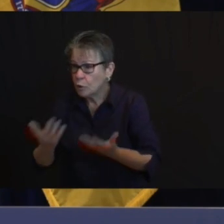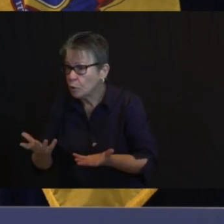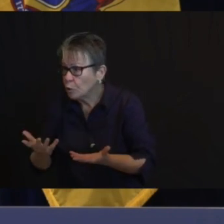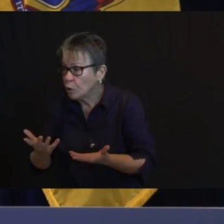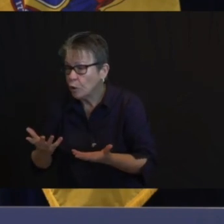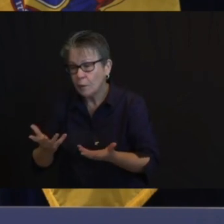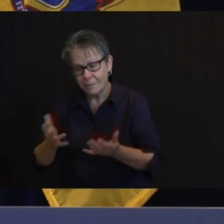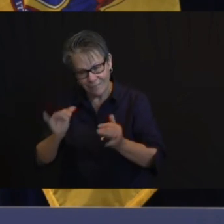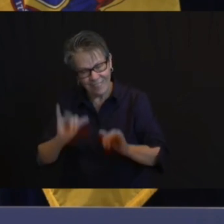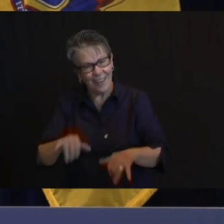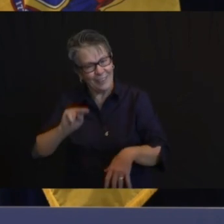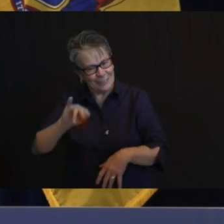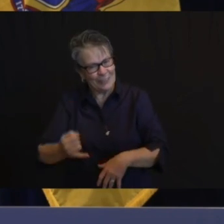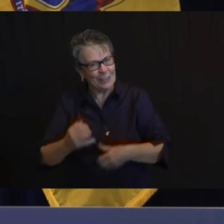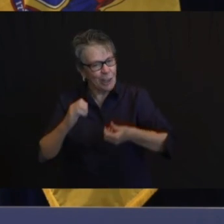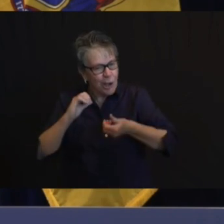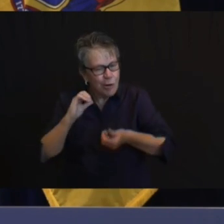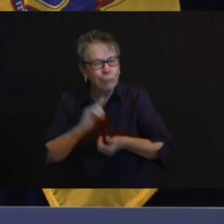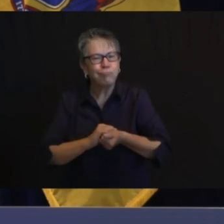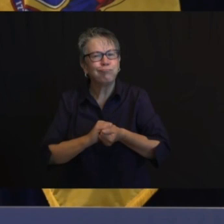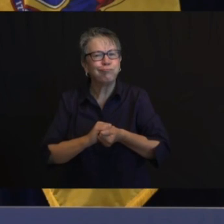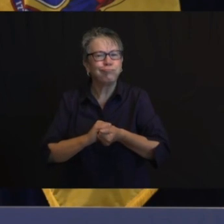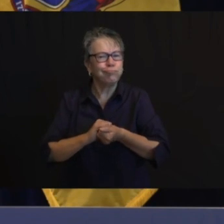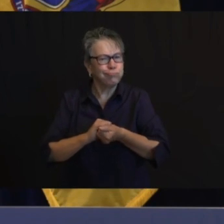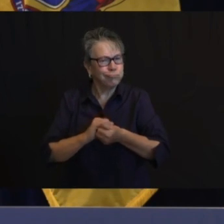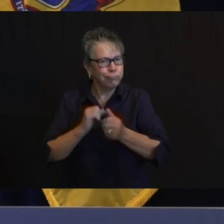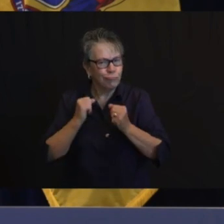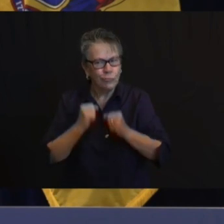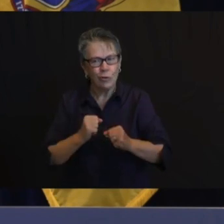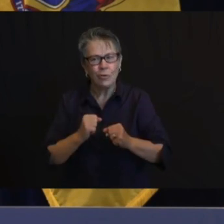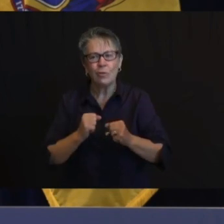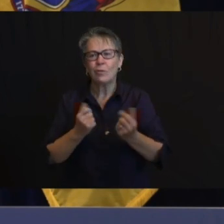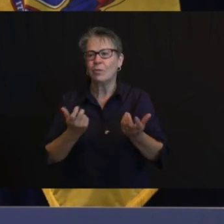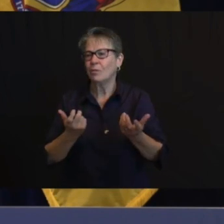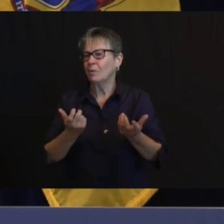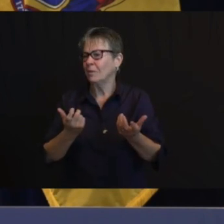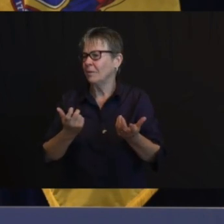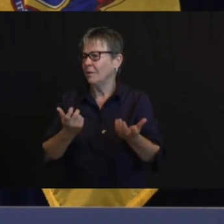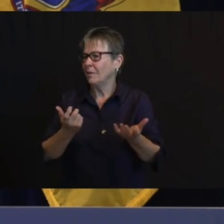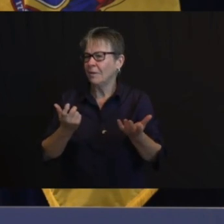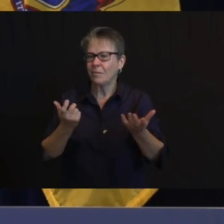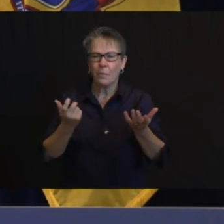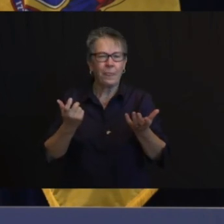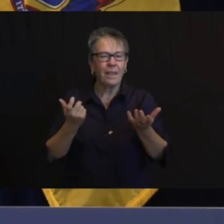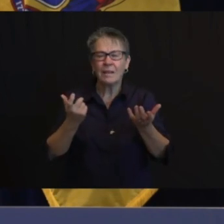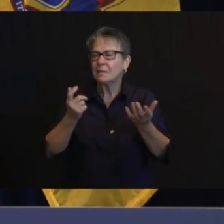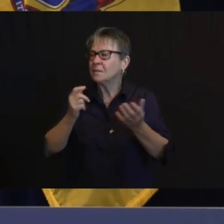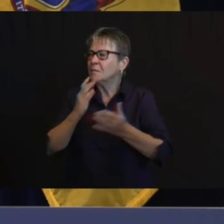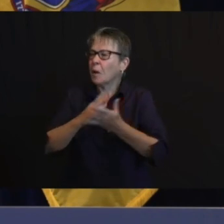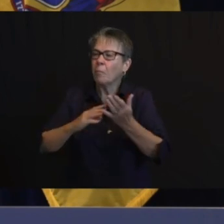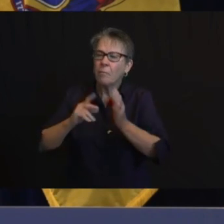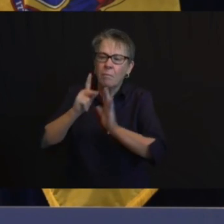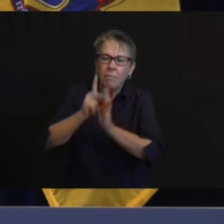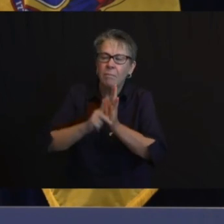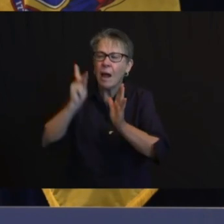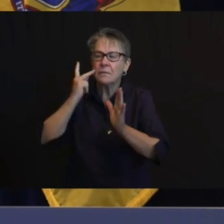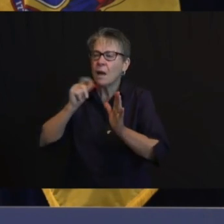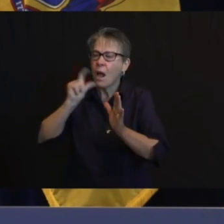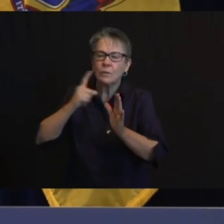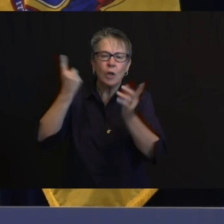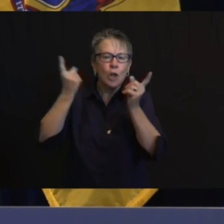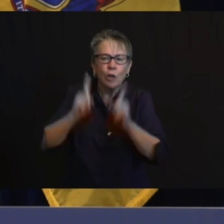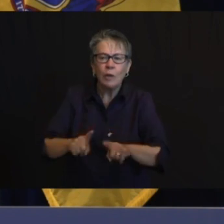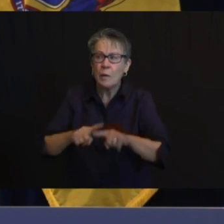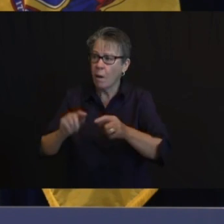We certainly are not always going to agree on policy, but when we're up against it, we come